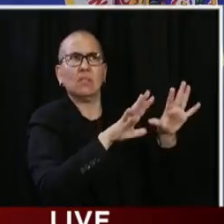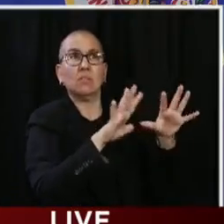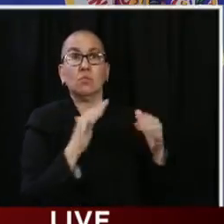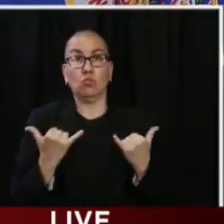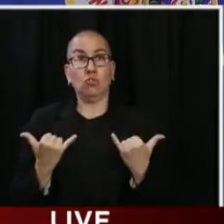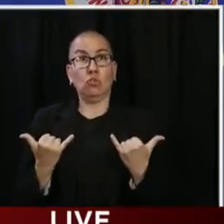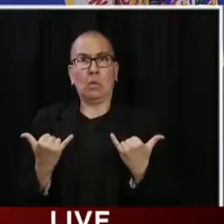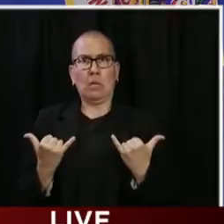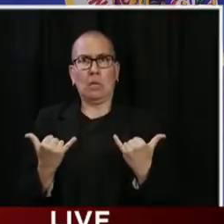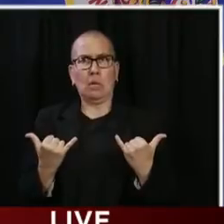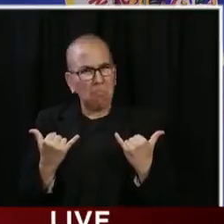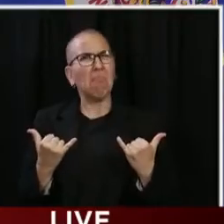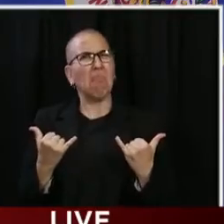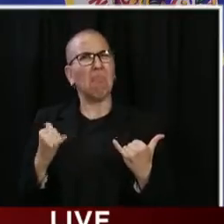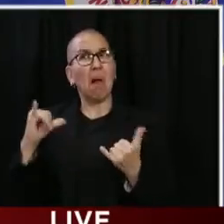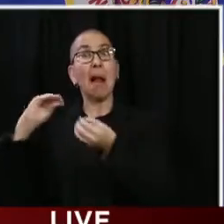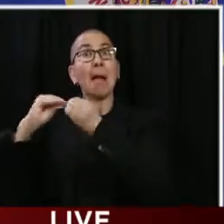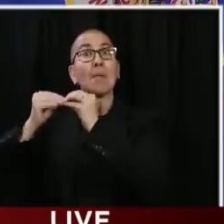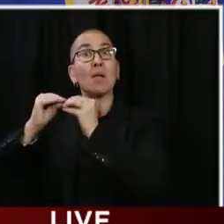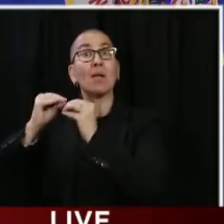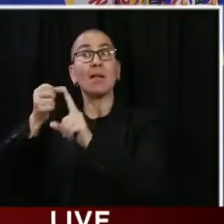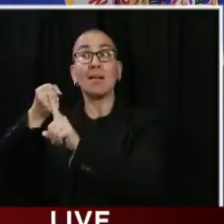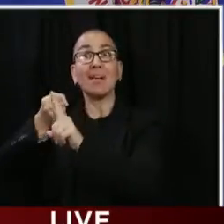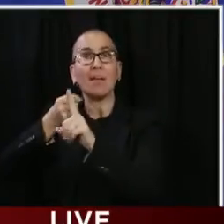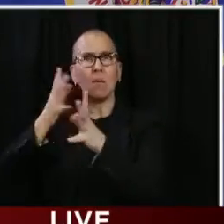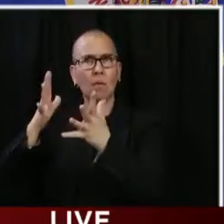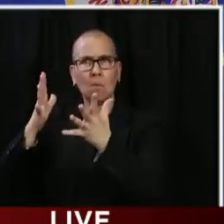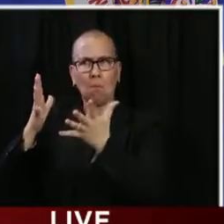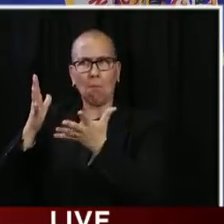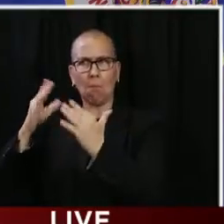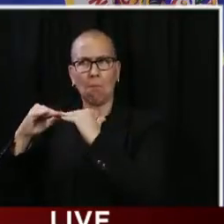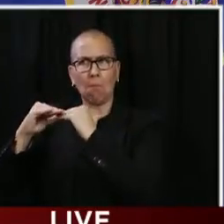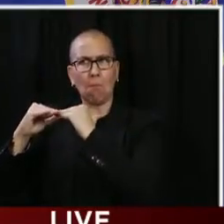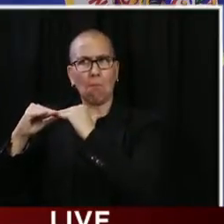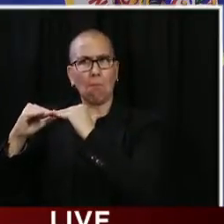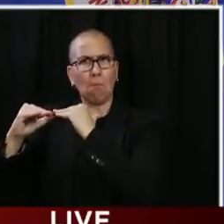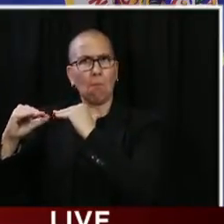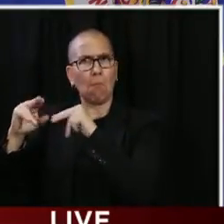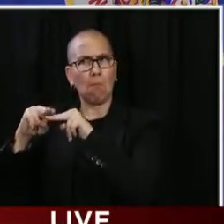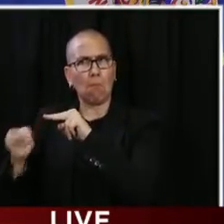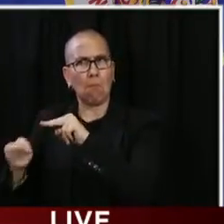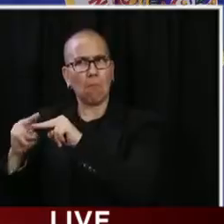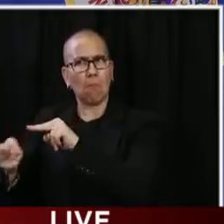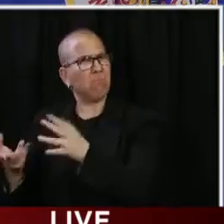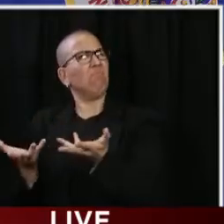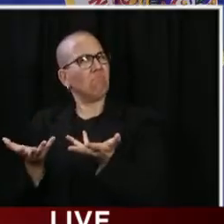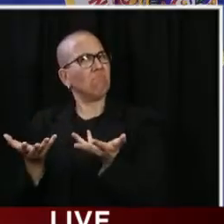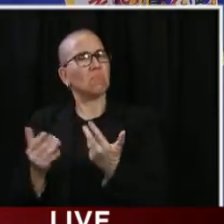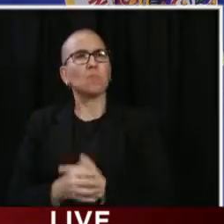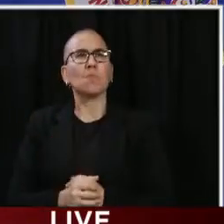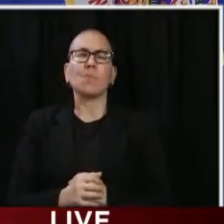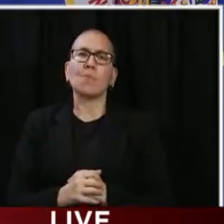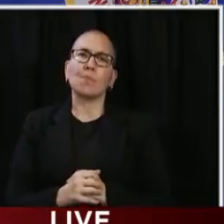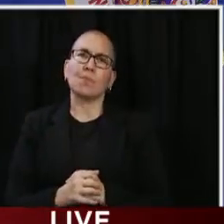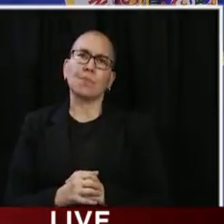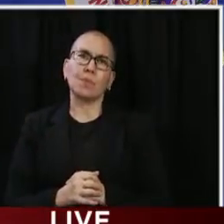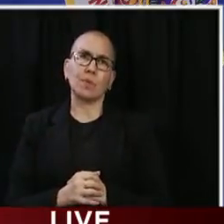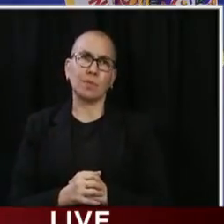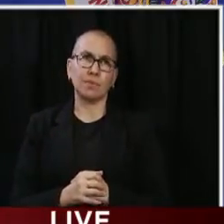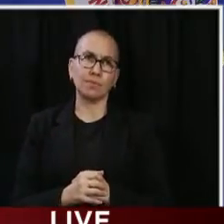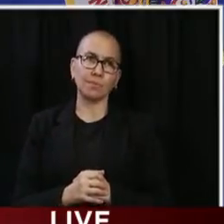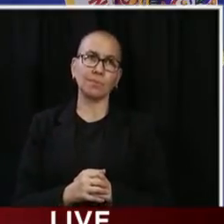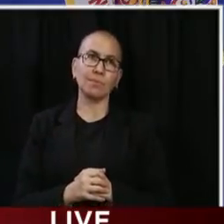till about June 1st. And there's a reason in our timing on this, because the epidemiologists and the health experts say it takes us about